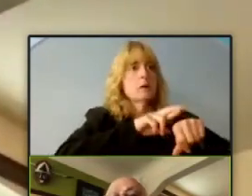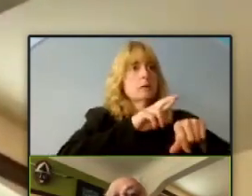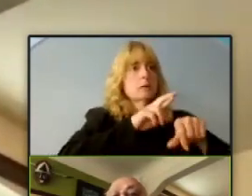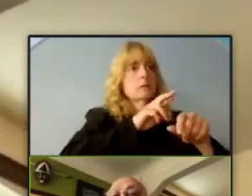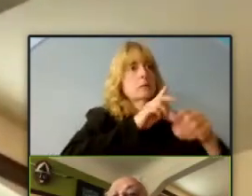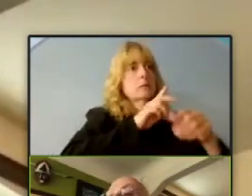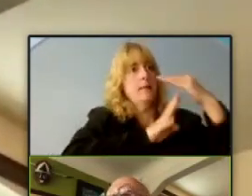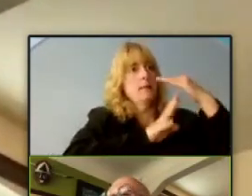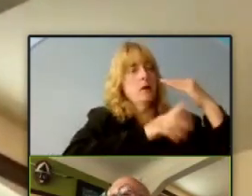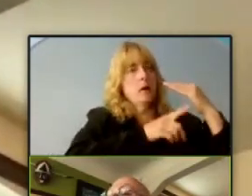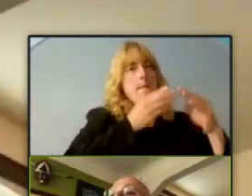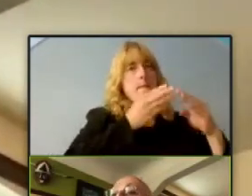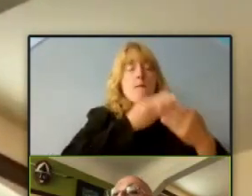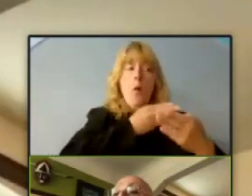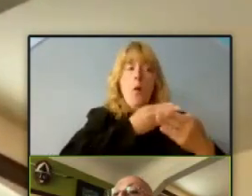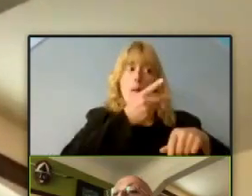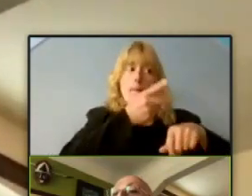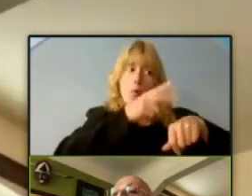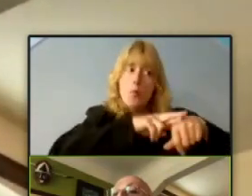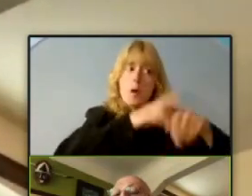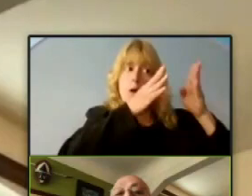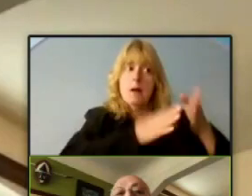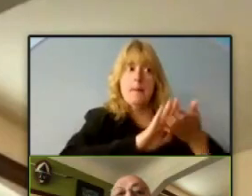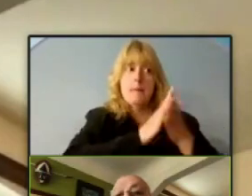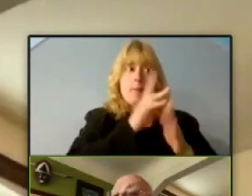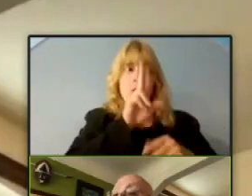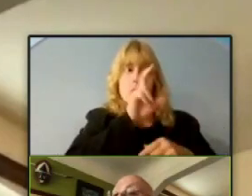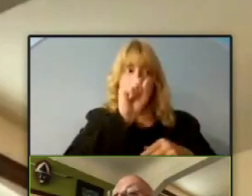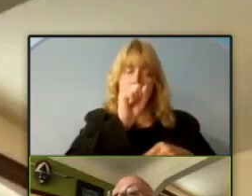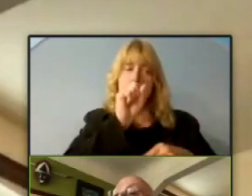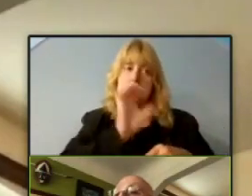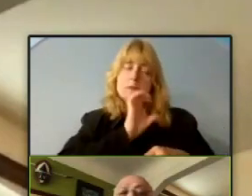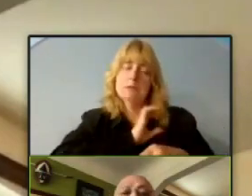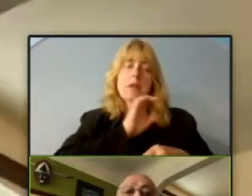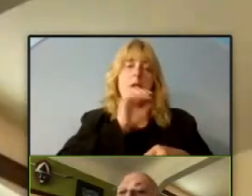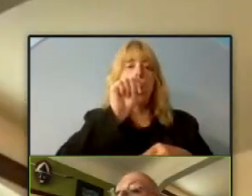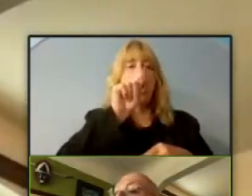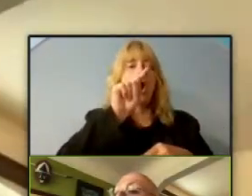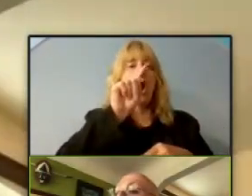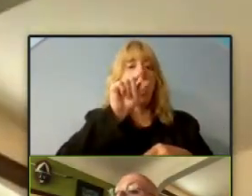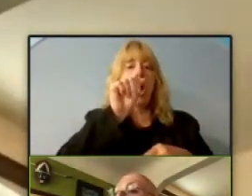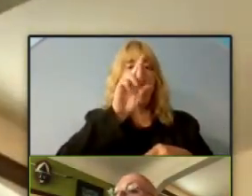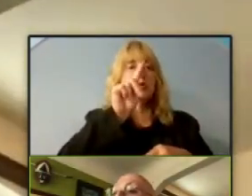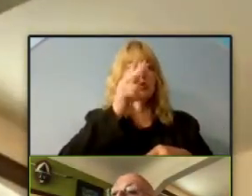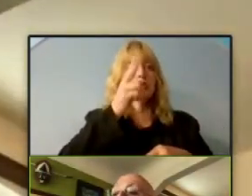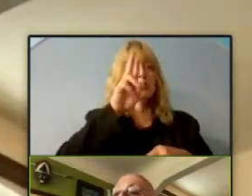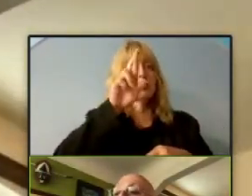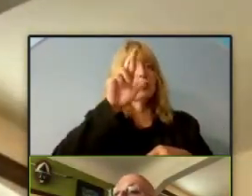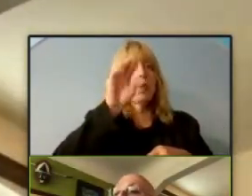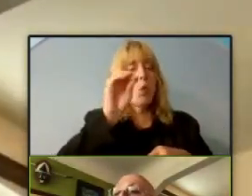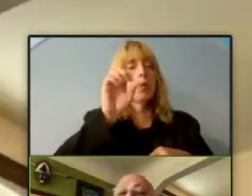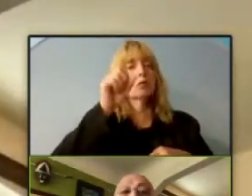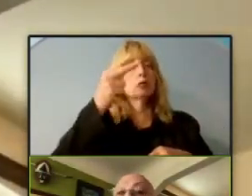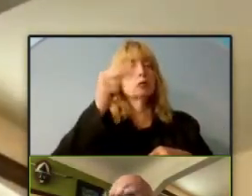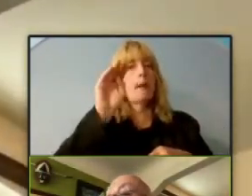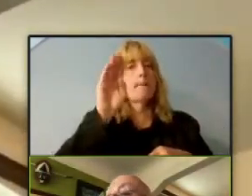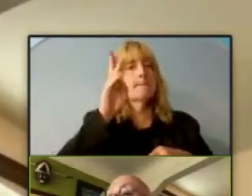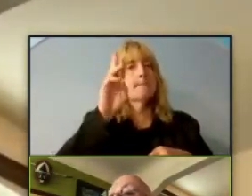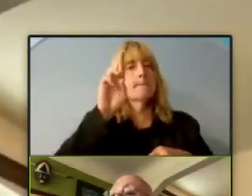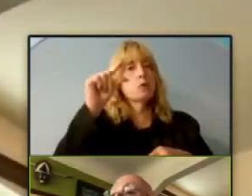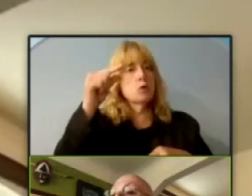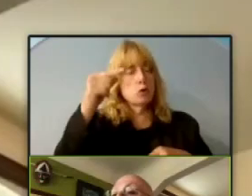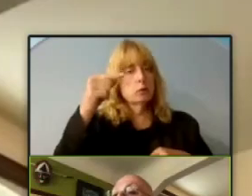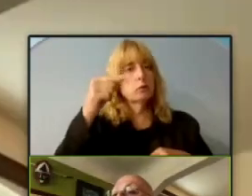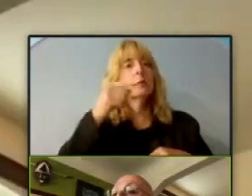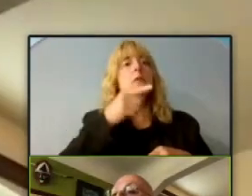Puerto Ricans were US citizens, Arturo Alfonso Schomburg. That Thurgood Marshall referred to the successful Mendez